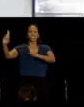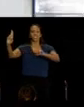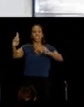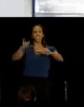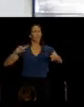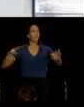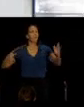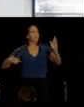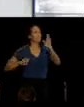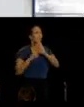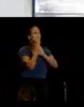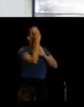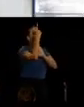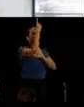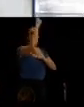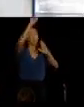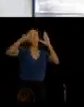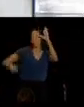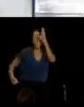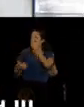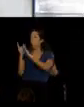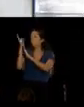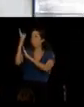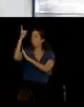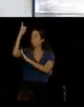streaming, and the